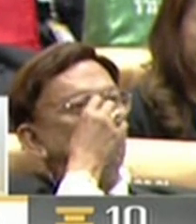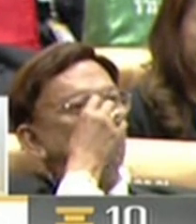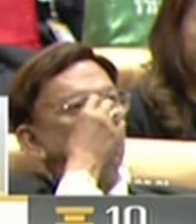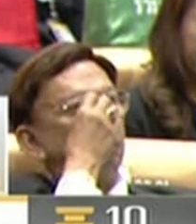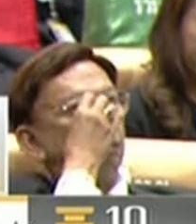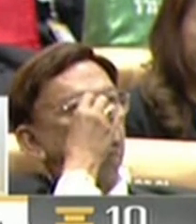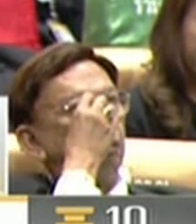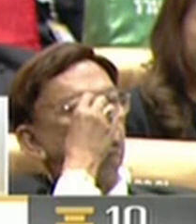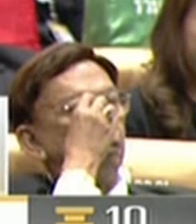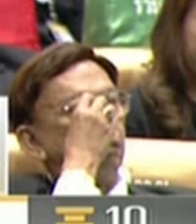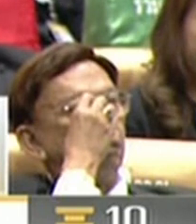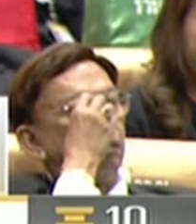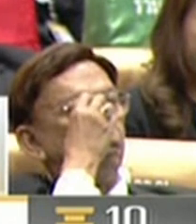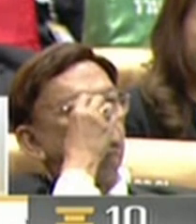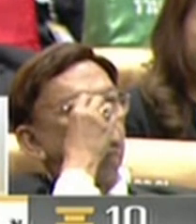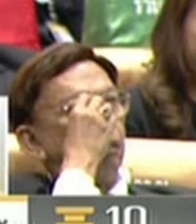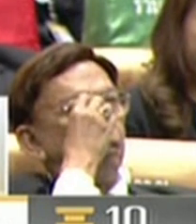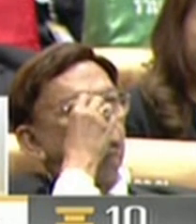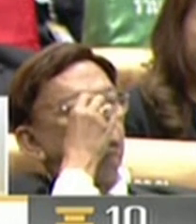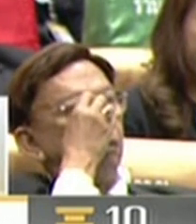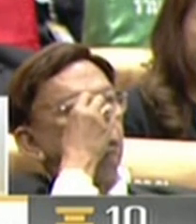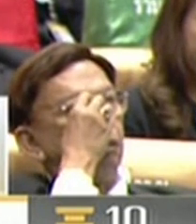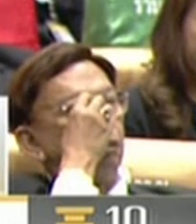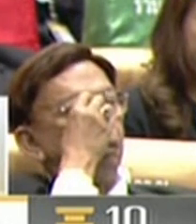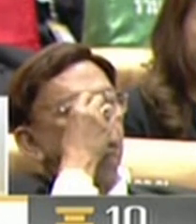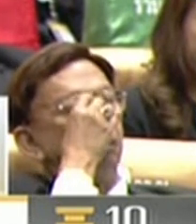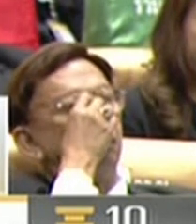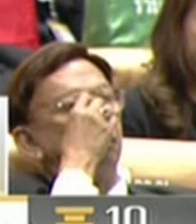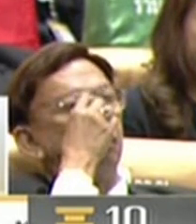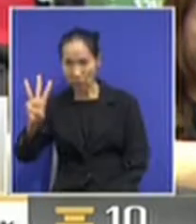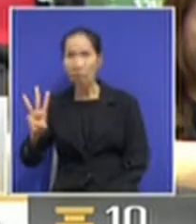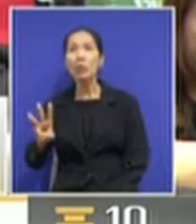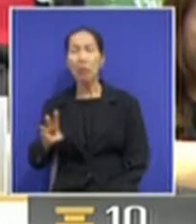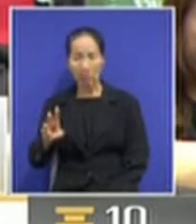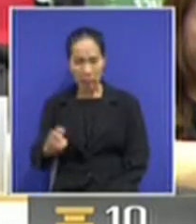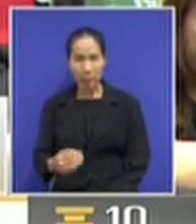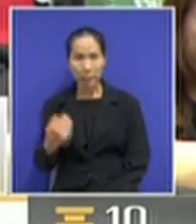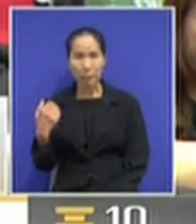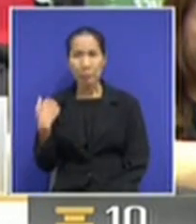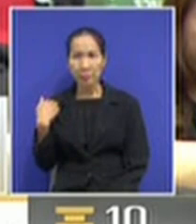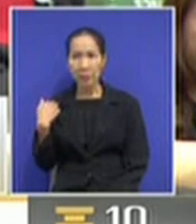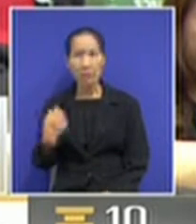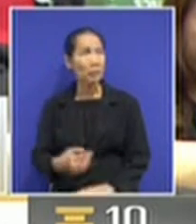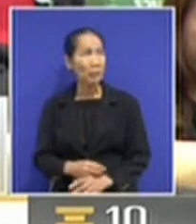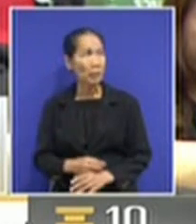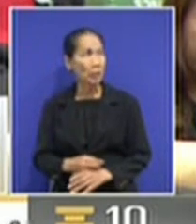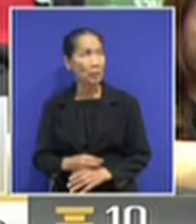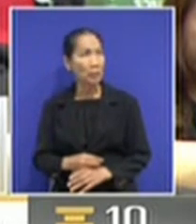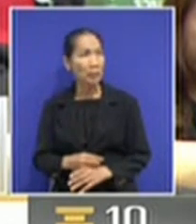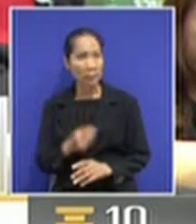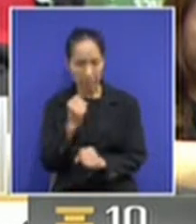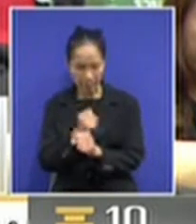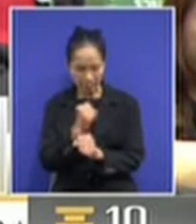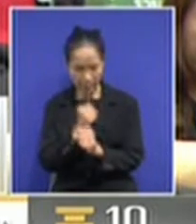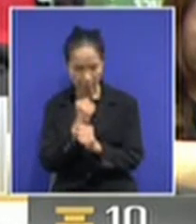376 votes from the MPs and senators to win the premiership.